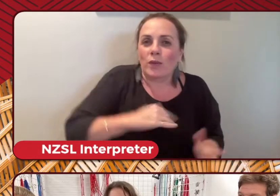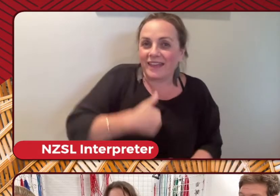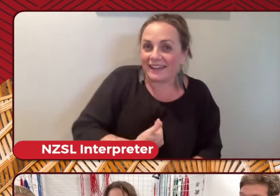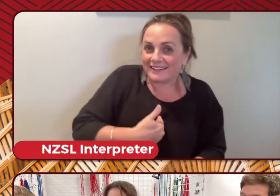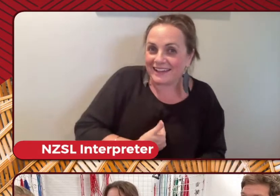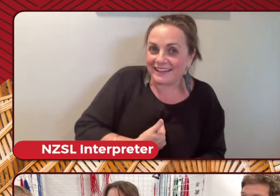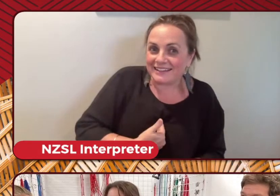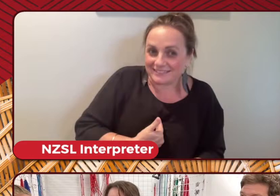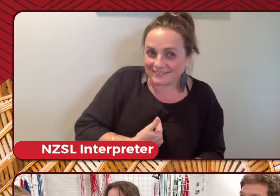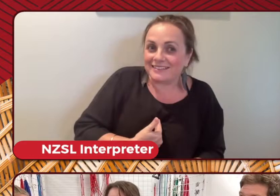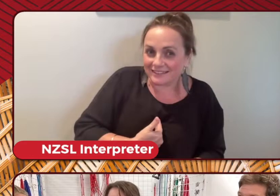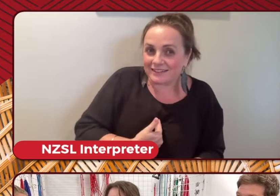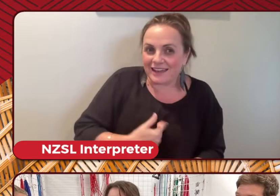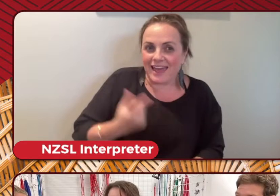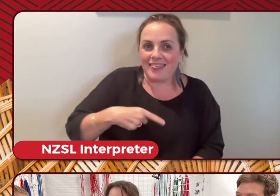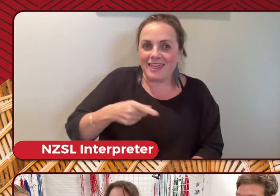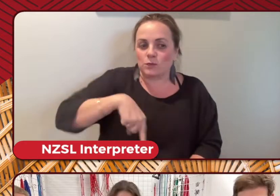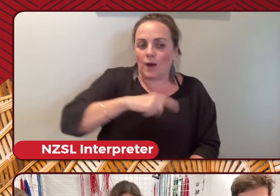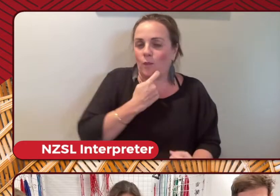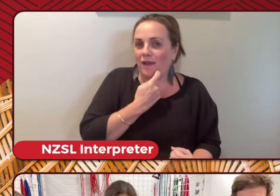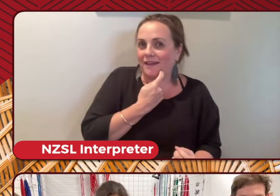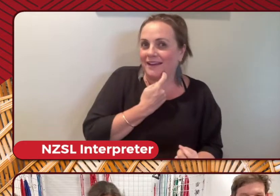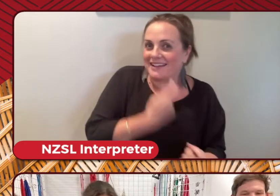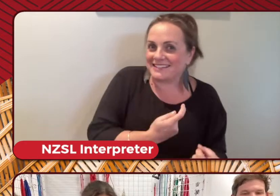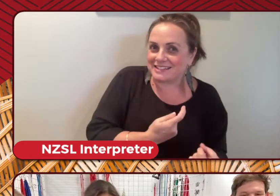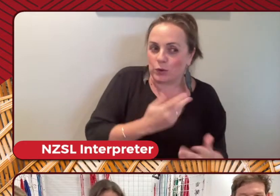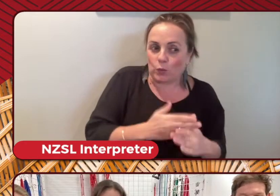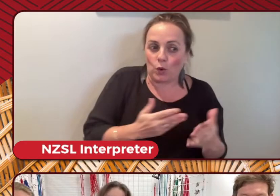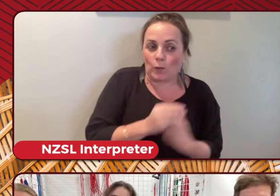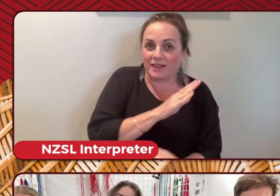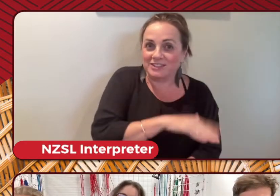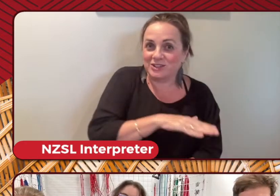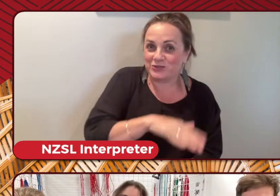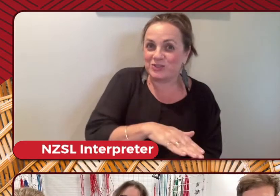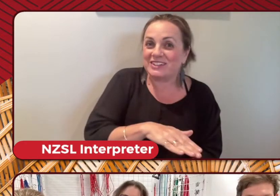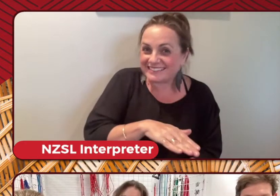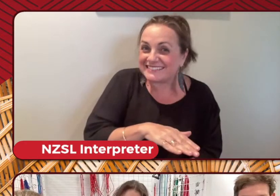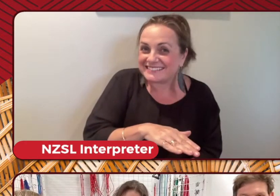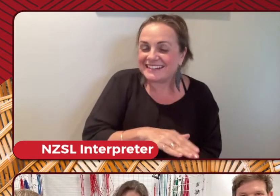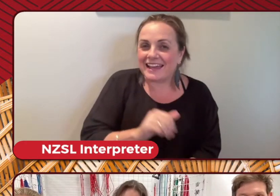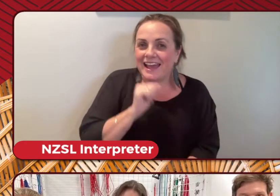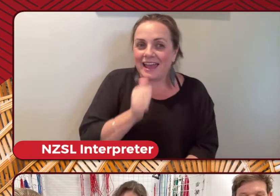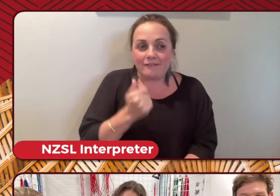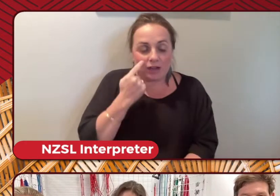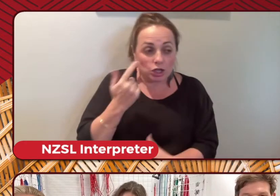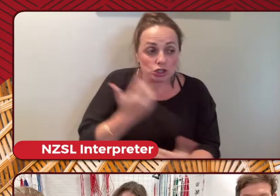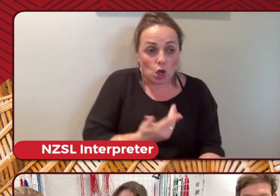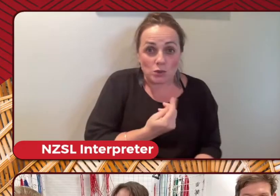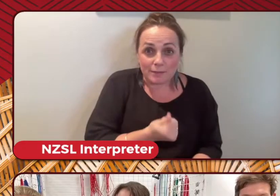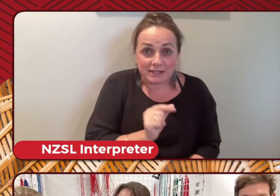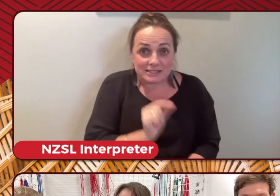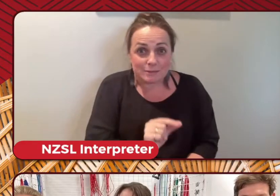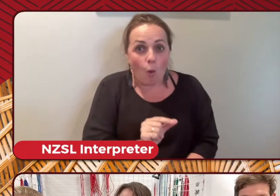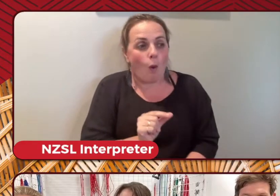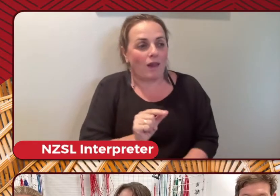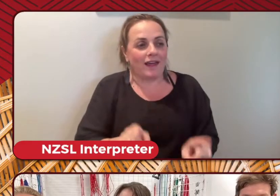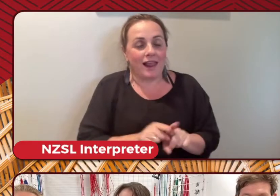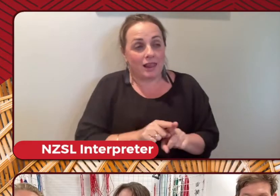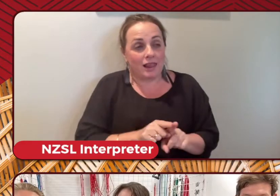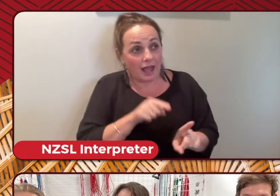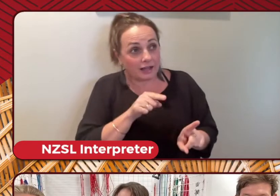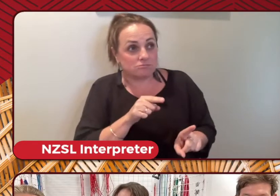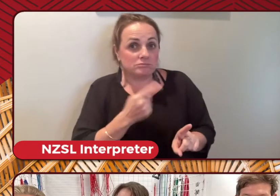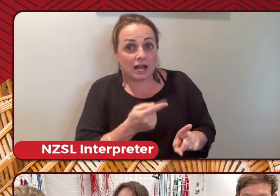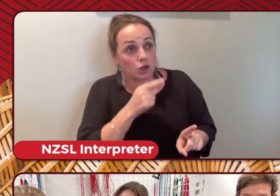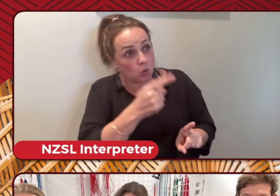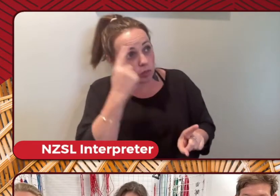like, that's why I think we all get addicted to pediatrics. Once you give them like an inch or like, hey, have you thought about doing it this way? And